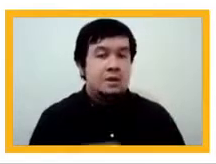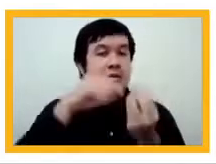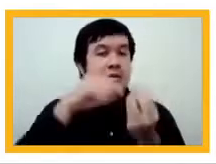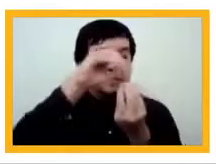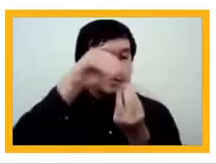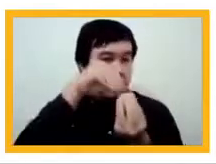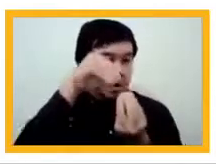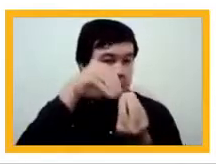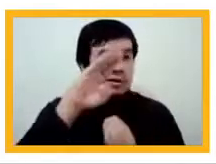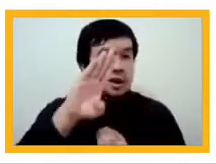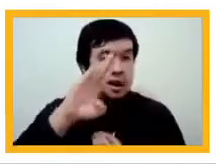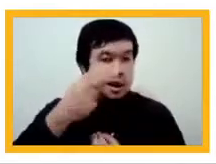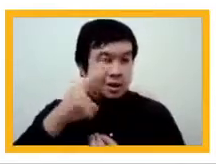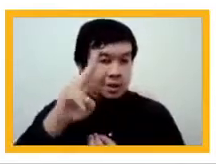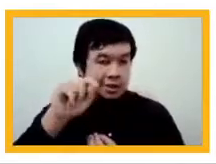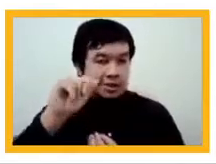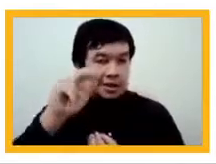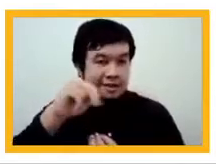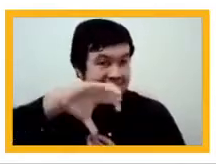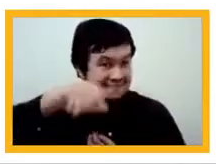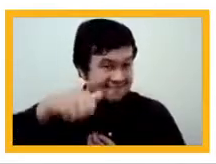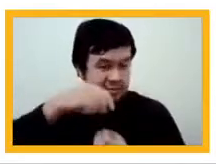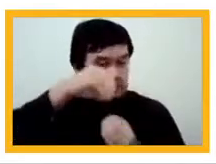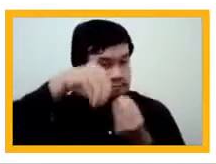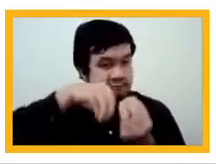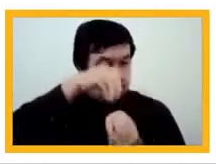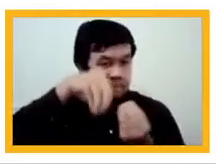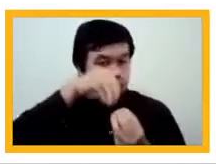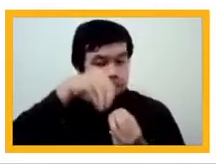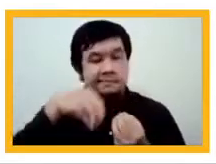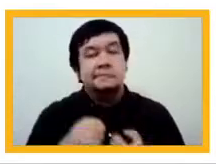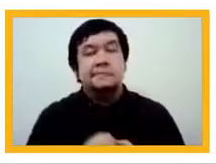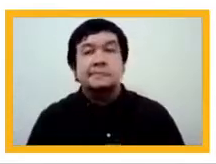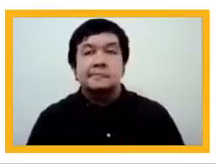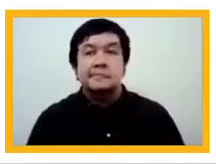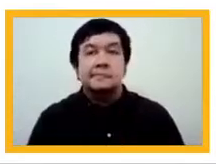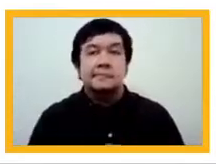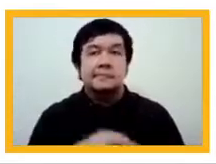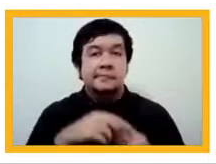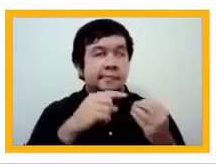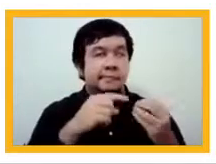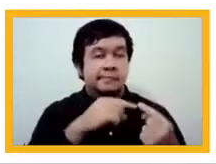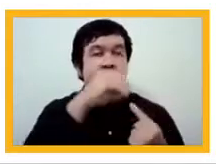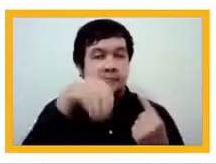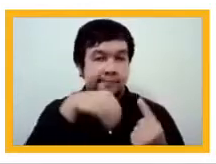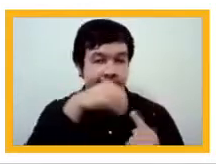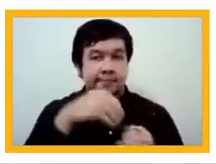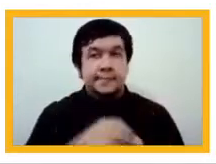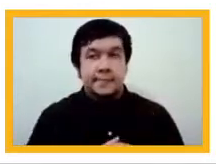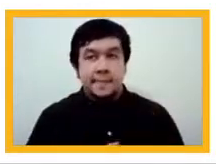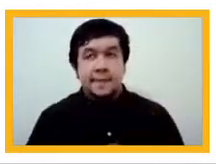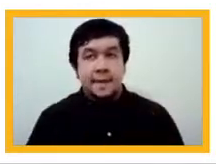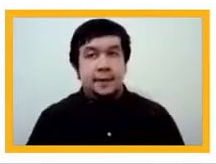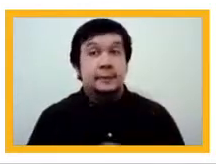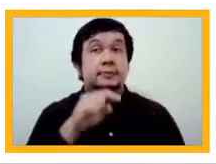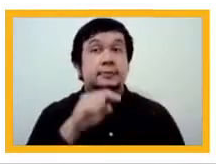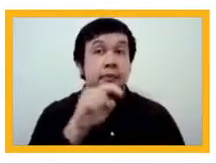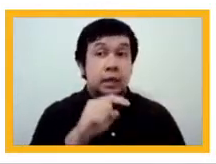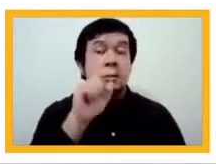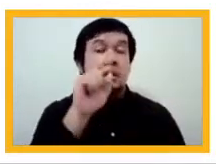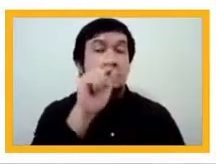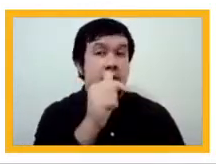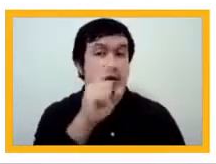nearly 5,000 people enrolled in the EDX program, and there are not many people actually, but there are